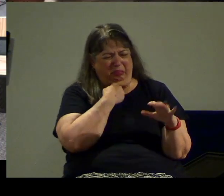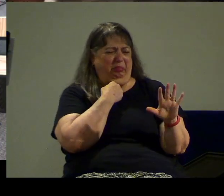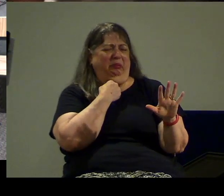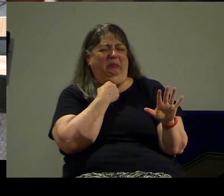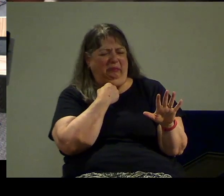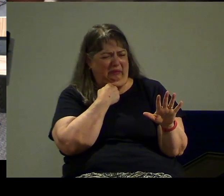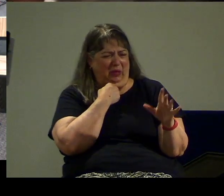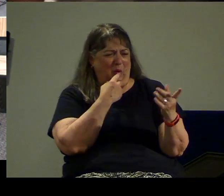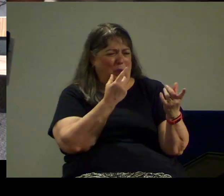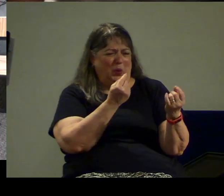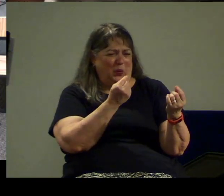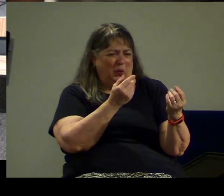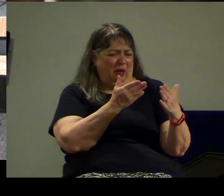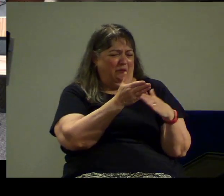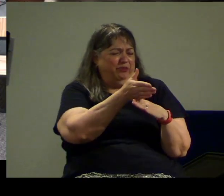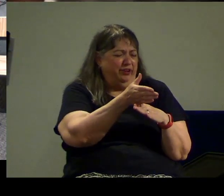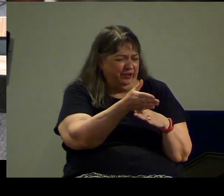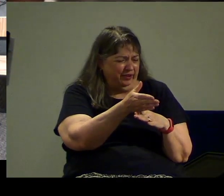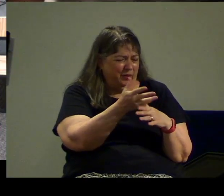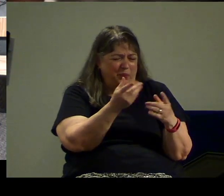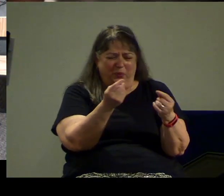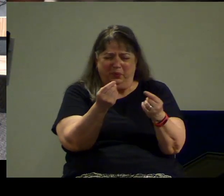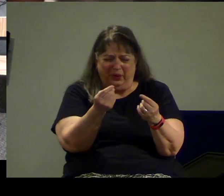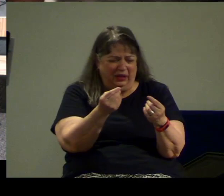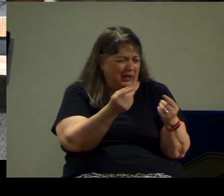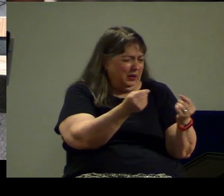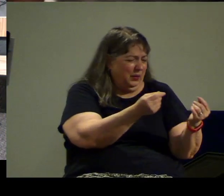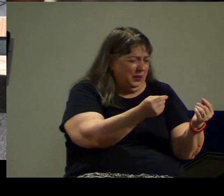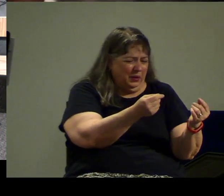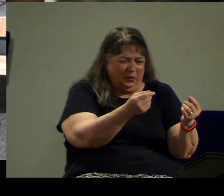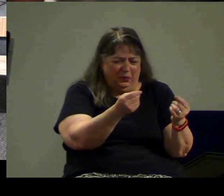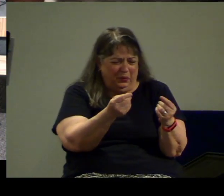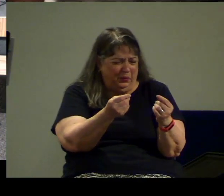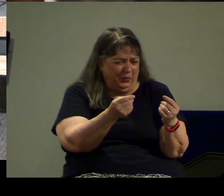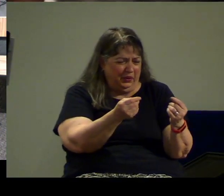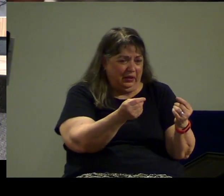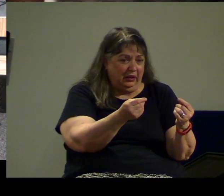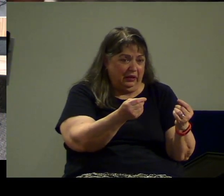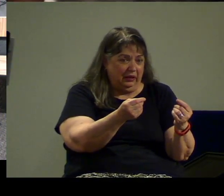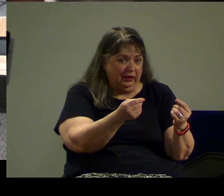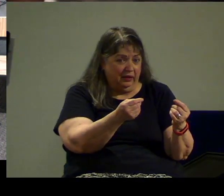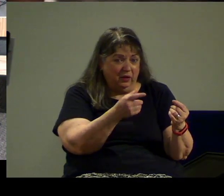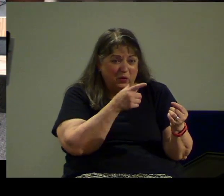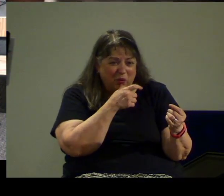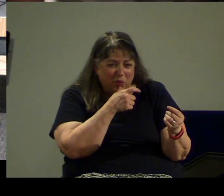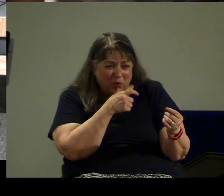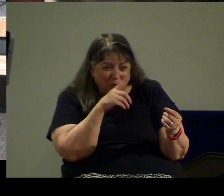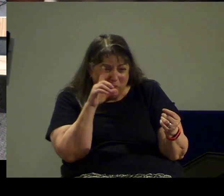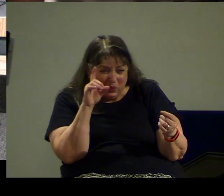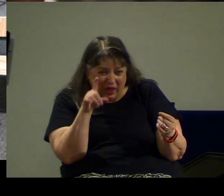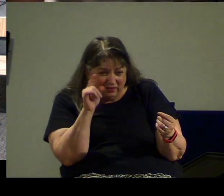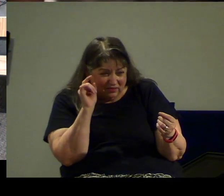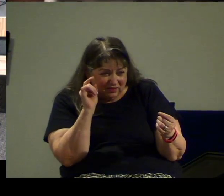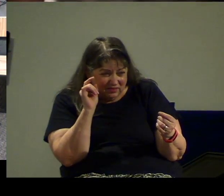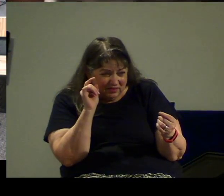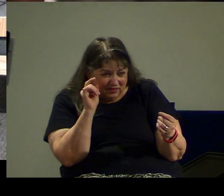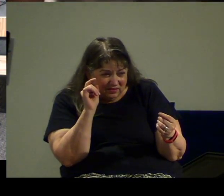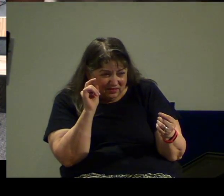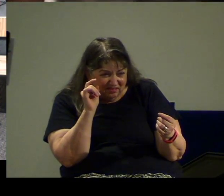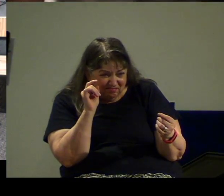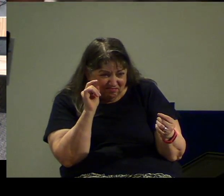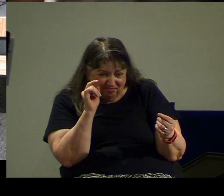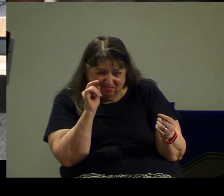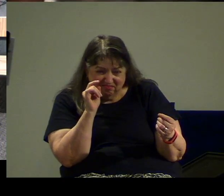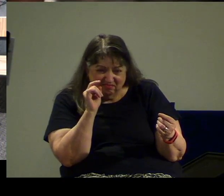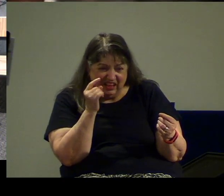how do I get beyond this? How do I can't go any further. How do I progress beyond this? Who are you going to inquire of? Someone